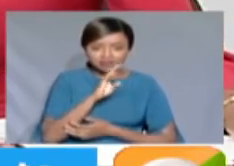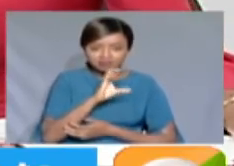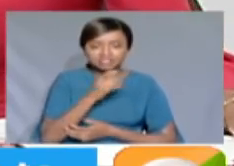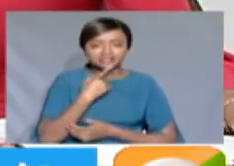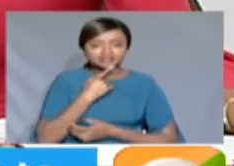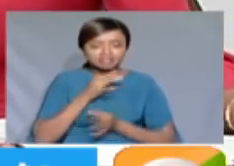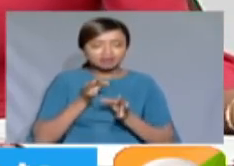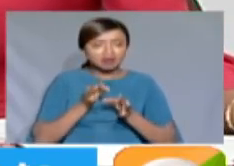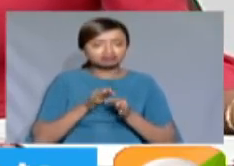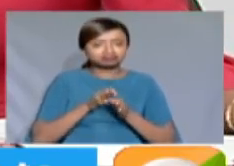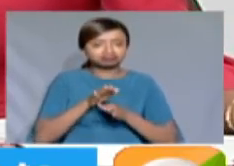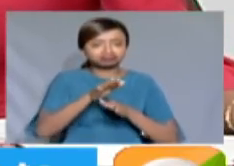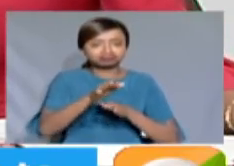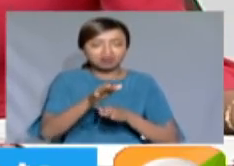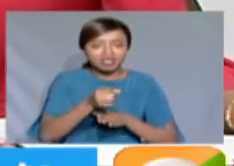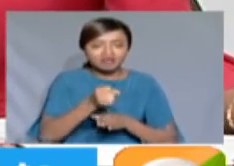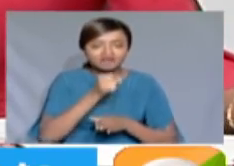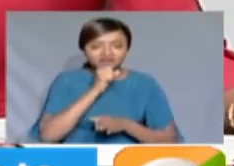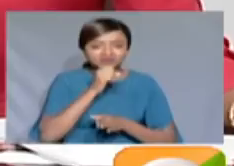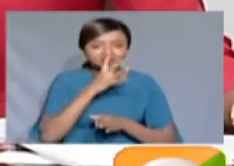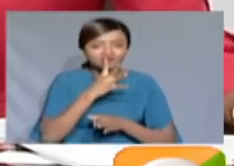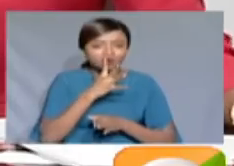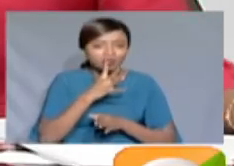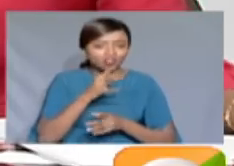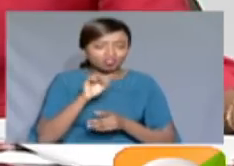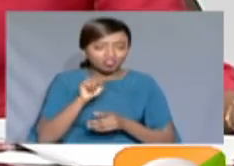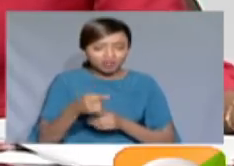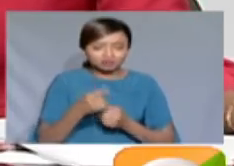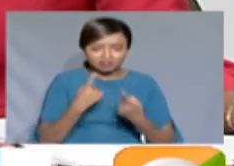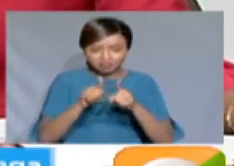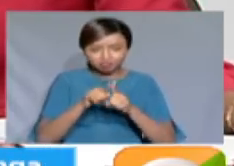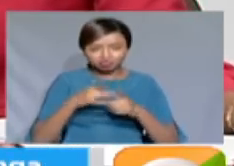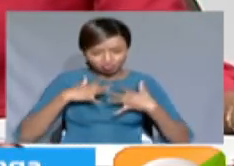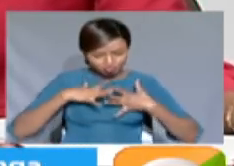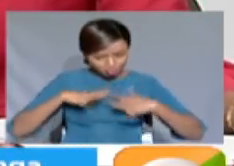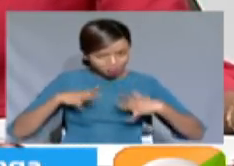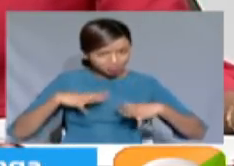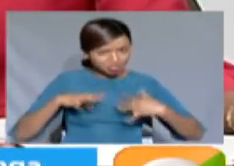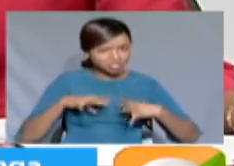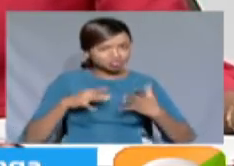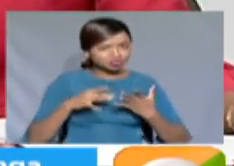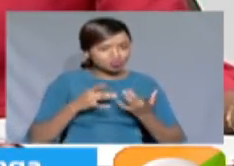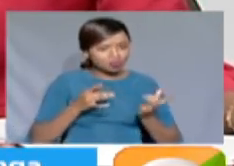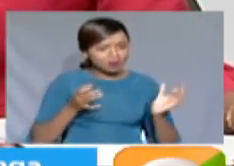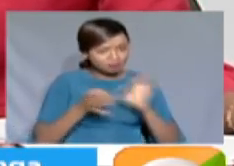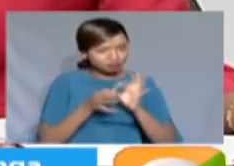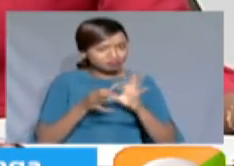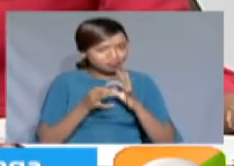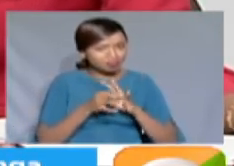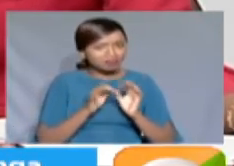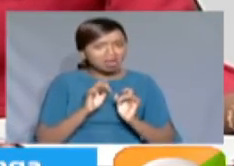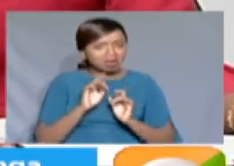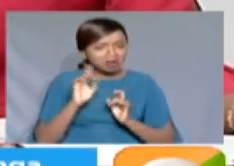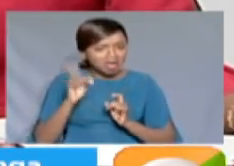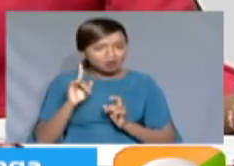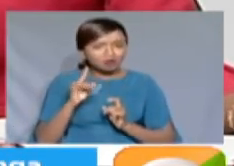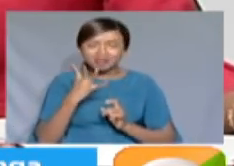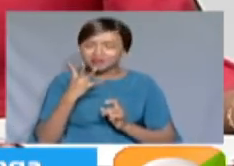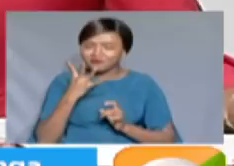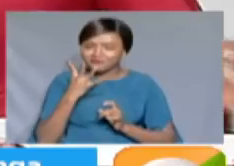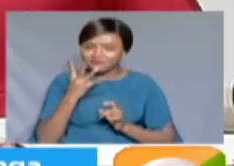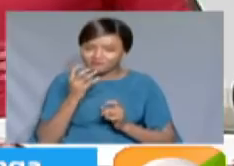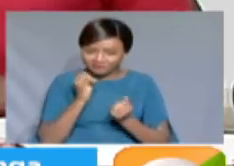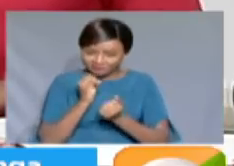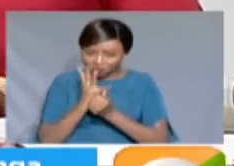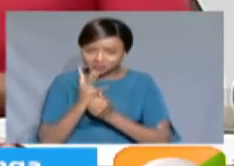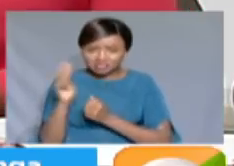be 54,000. By the same time, the day population needing to move in Nairobi will be 14 million. And therefore,